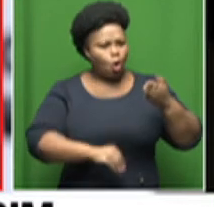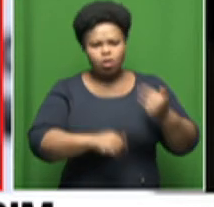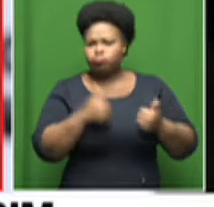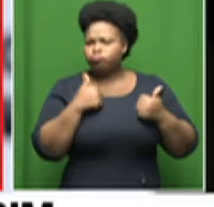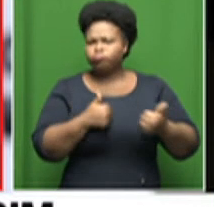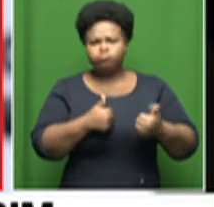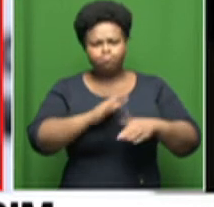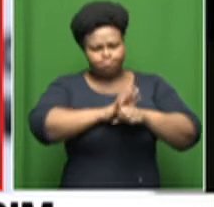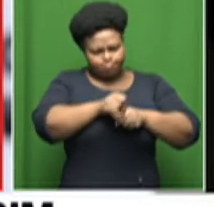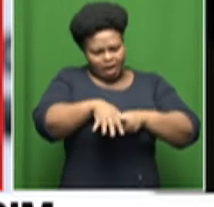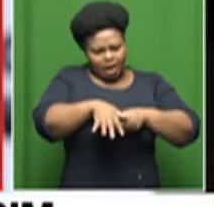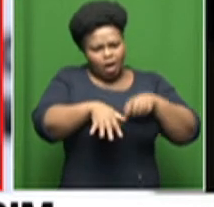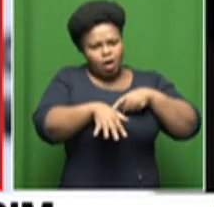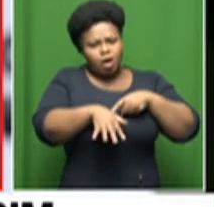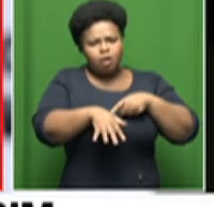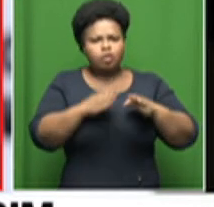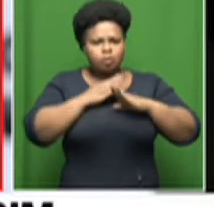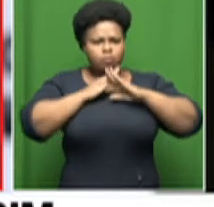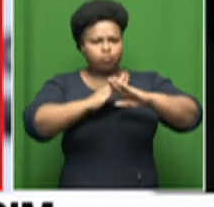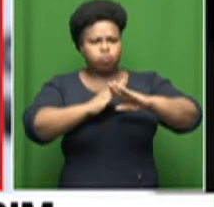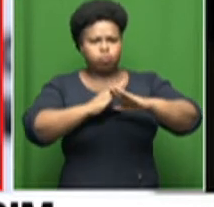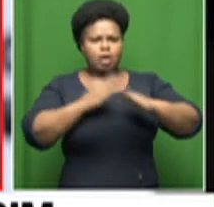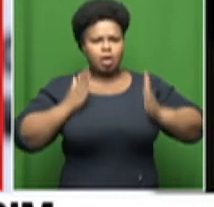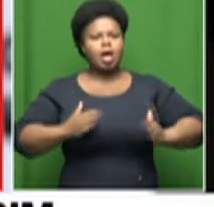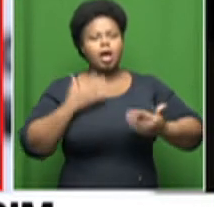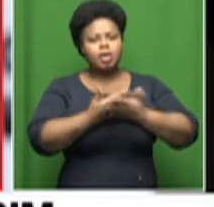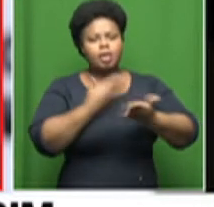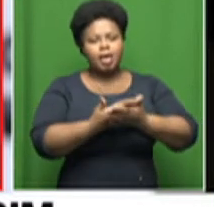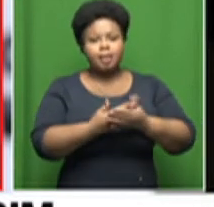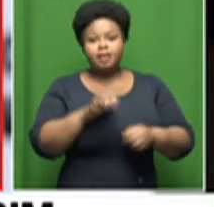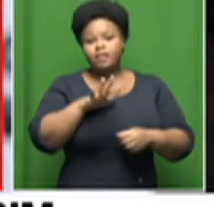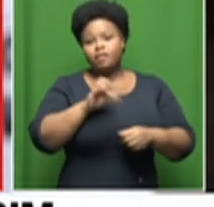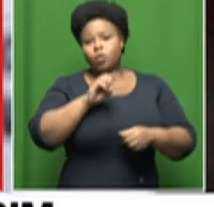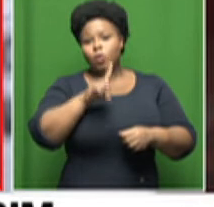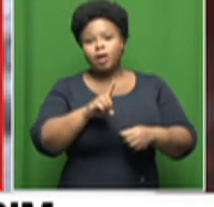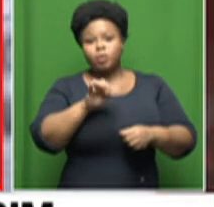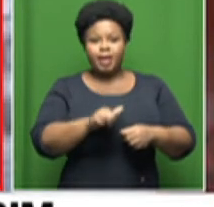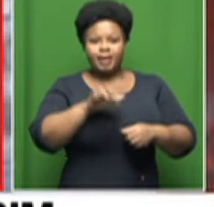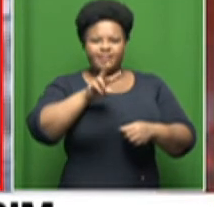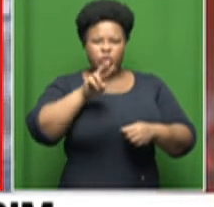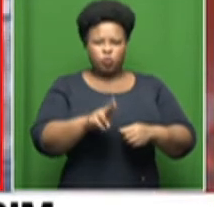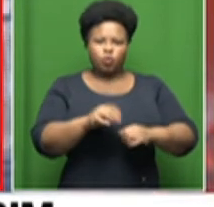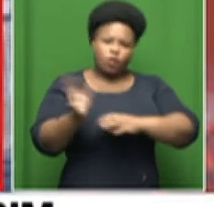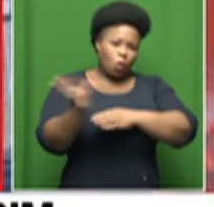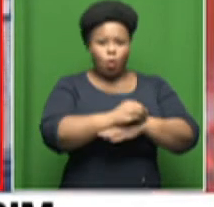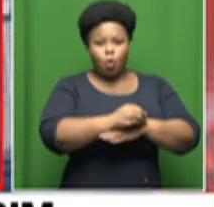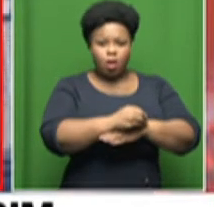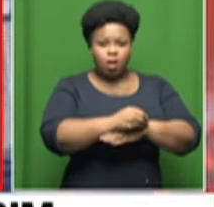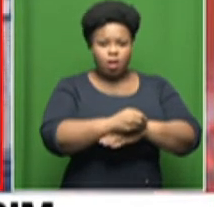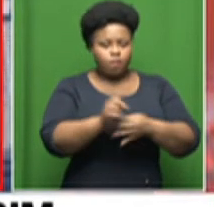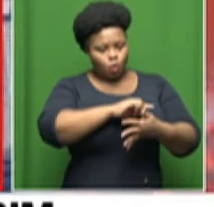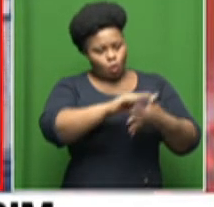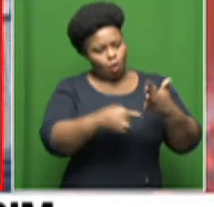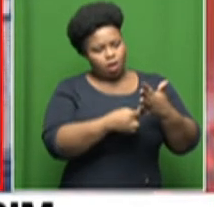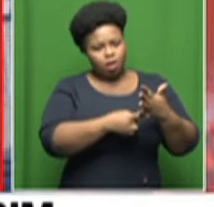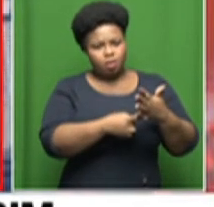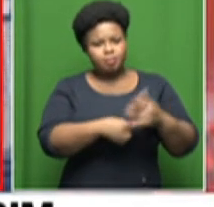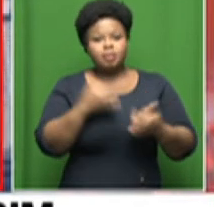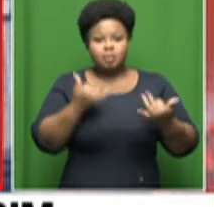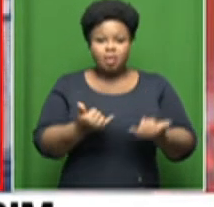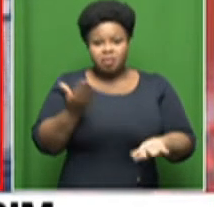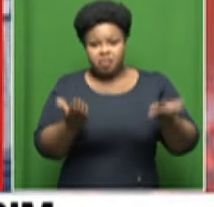vaccine-induced antibodies have greater difficulty neutralizing 501Y.V2. That's across the board. The variant compared to